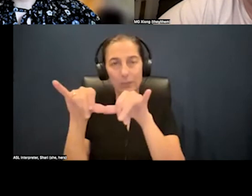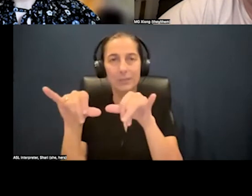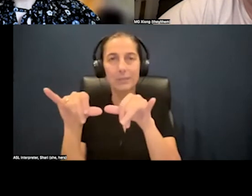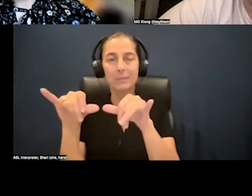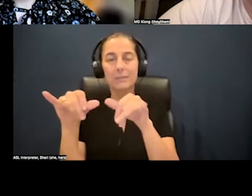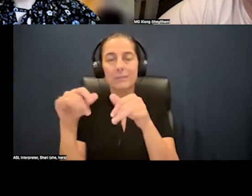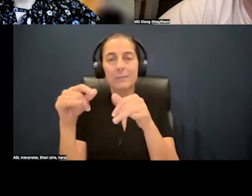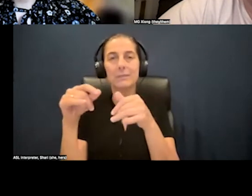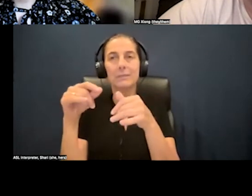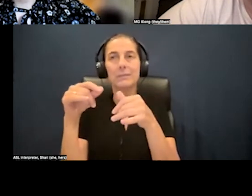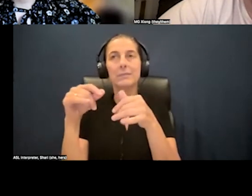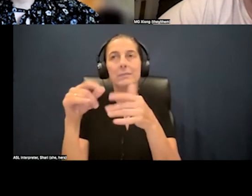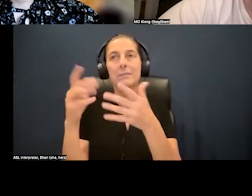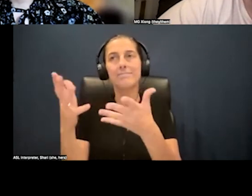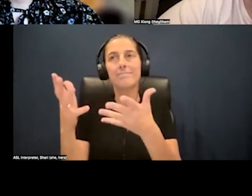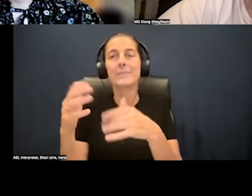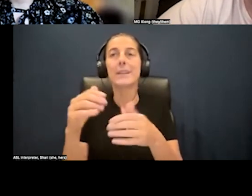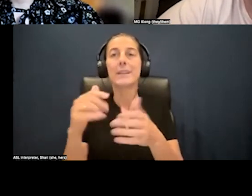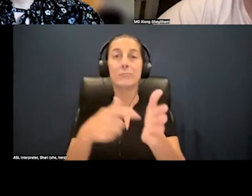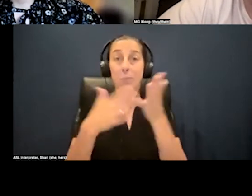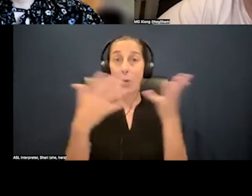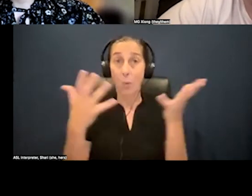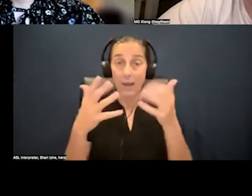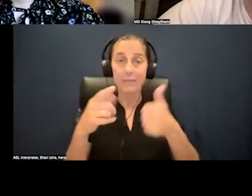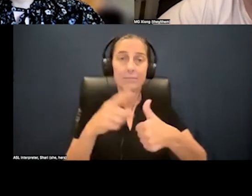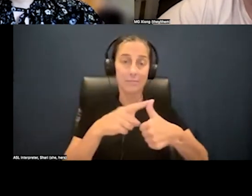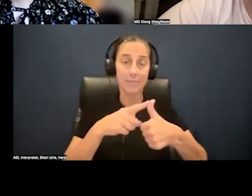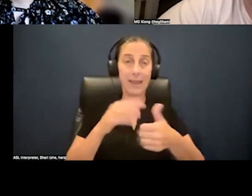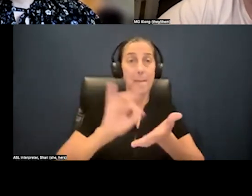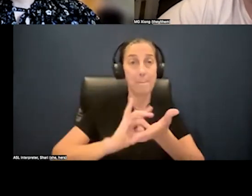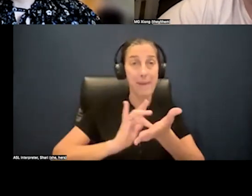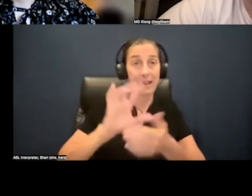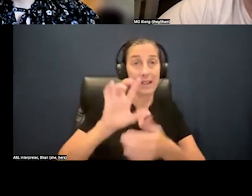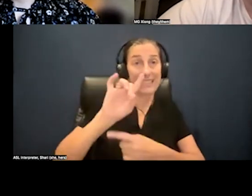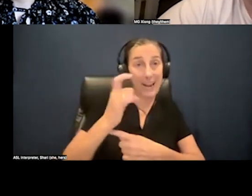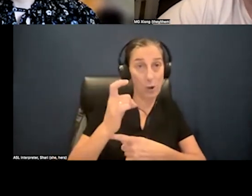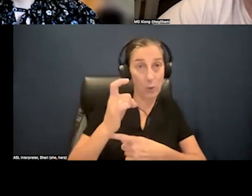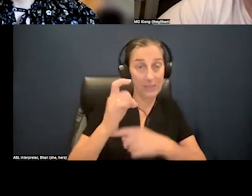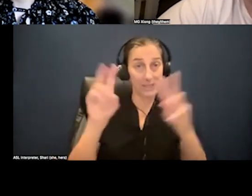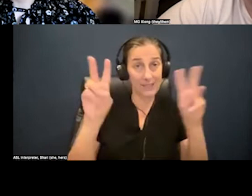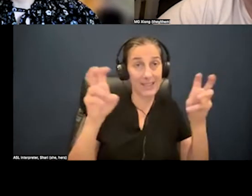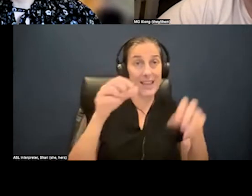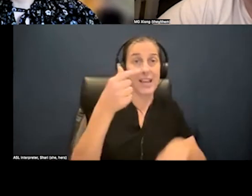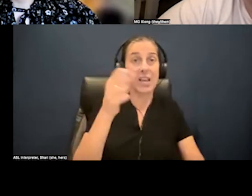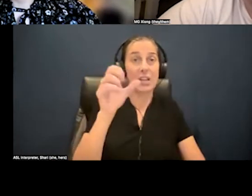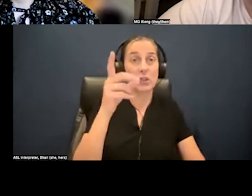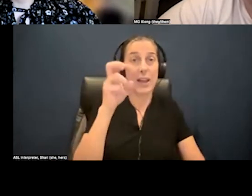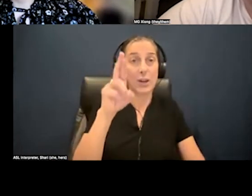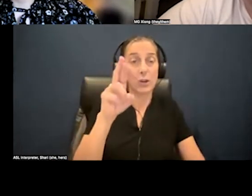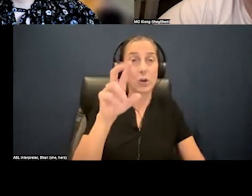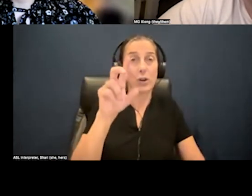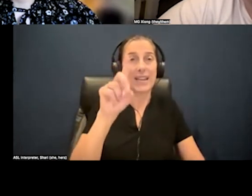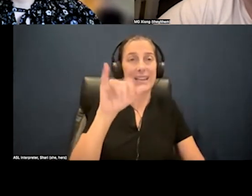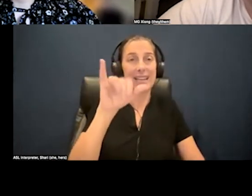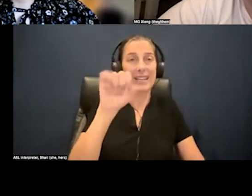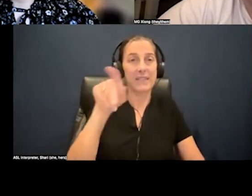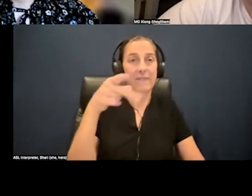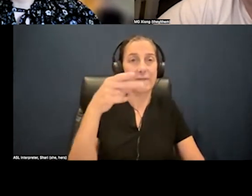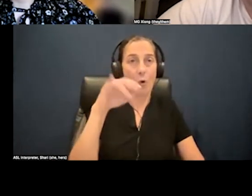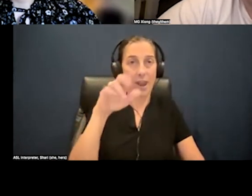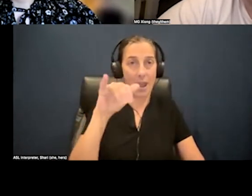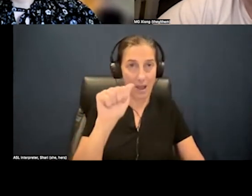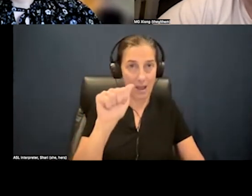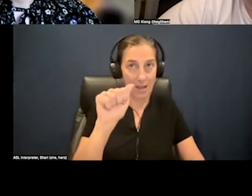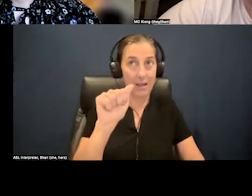You have to have a medical diagnosis of gender dysphoria. So having a readiness to know